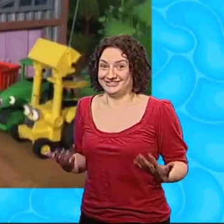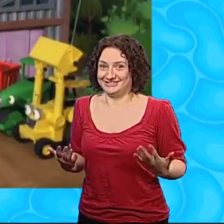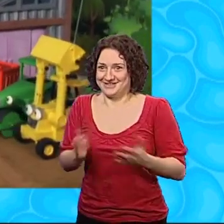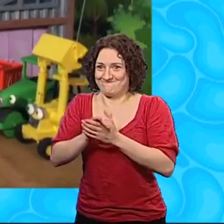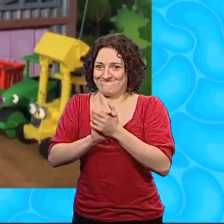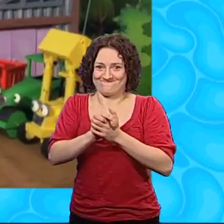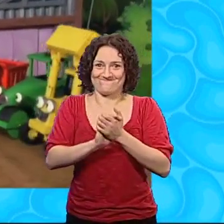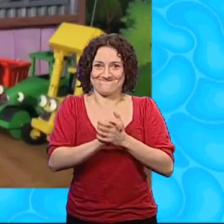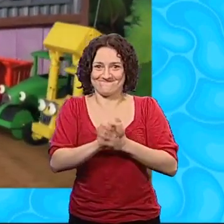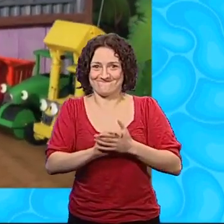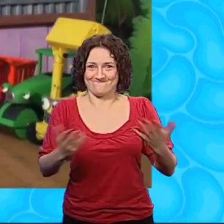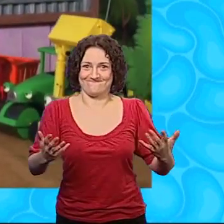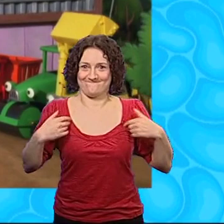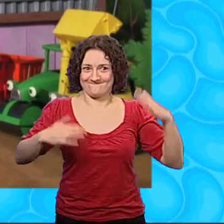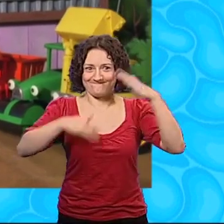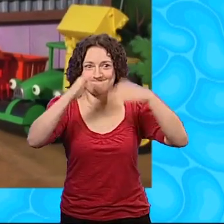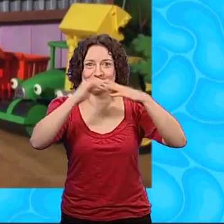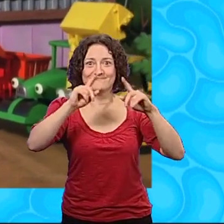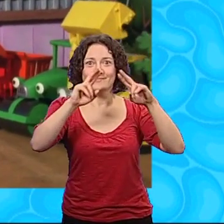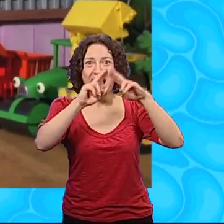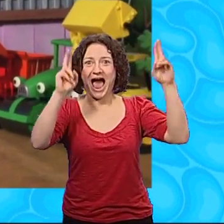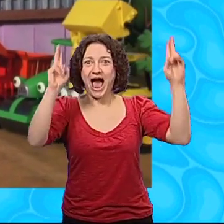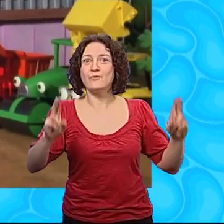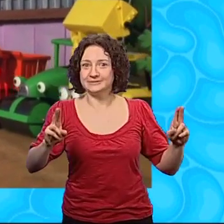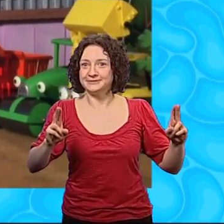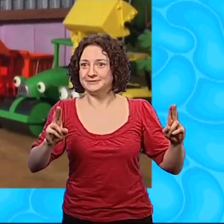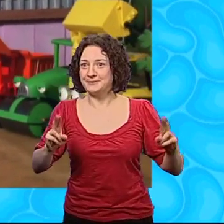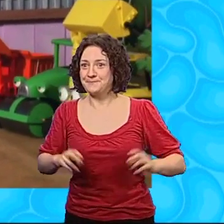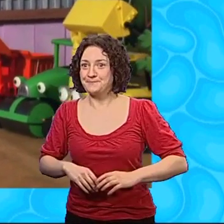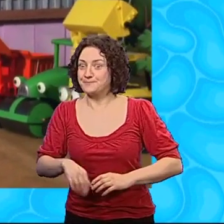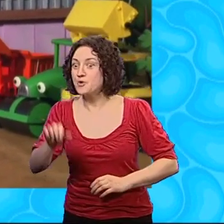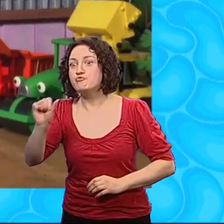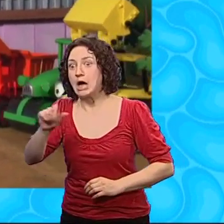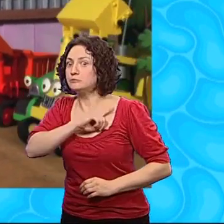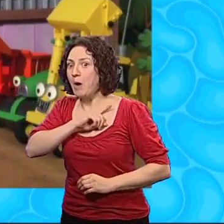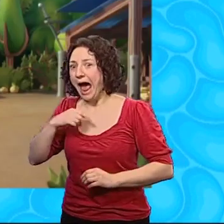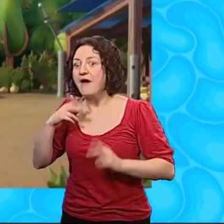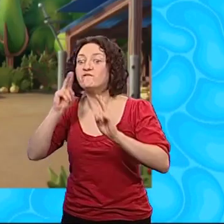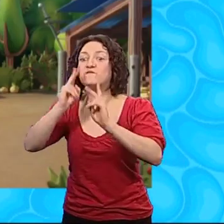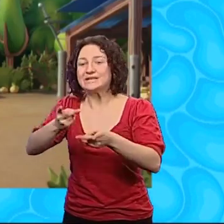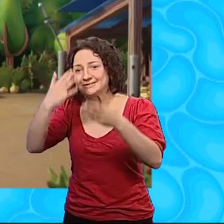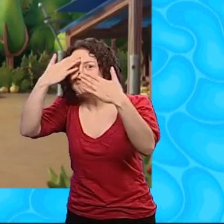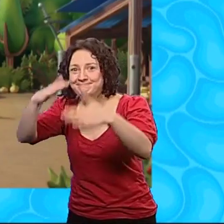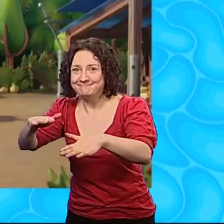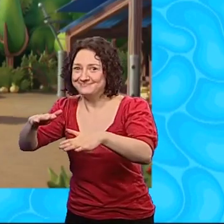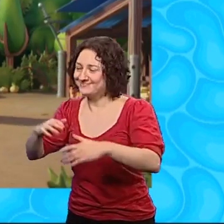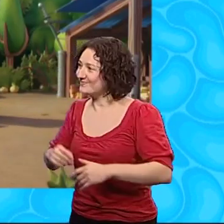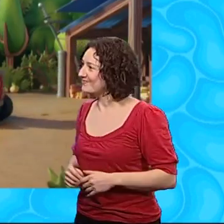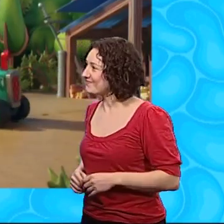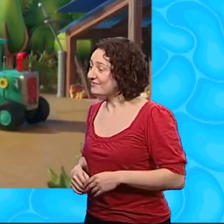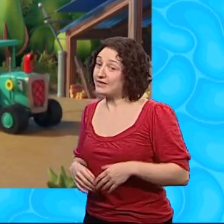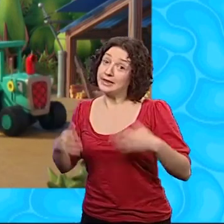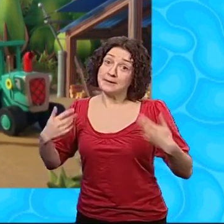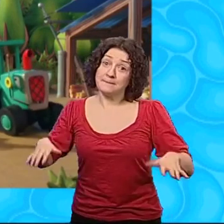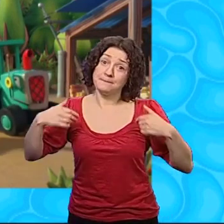Yeah. Right, team. Today we're building a bunkhouse. That's right, for my guests. I've been picking since the day that